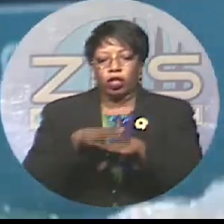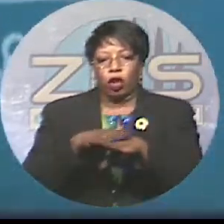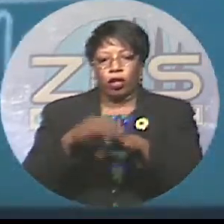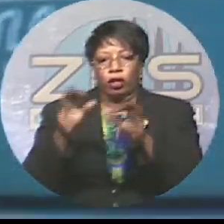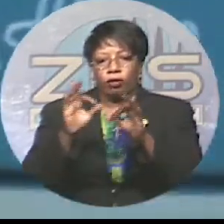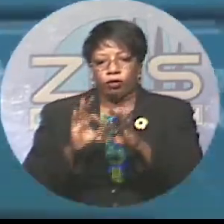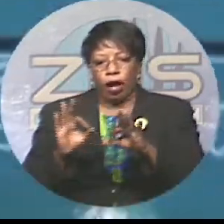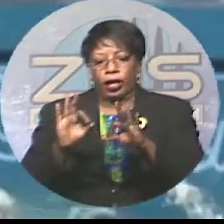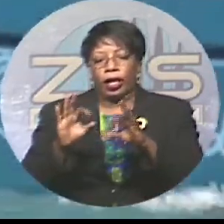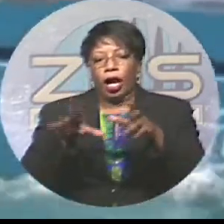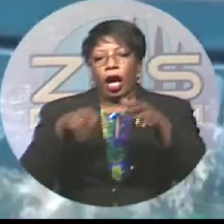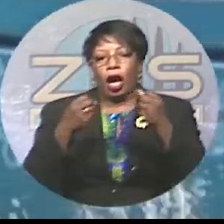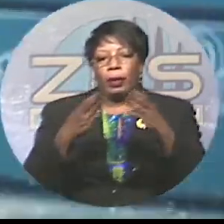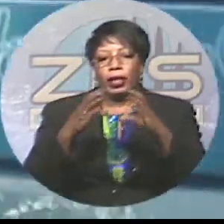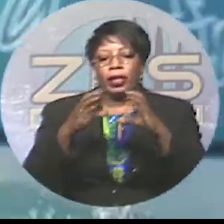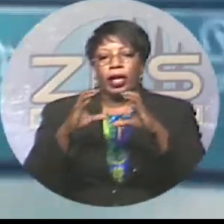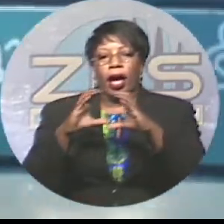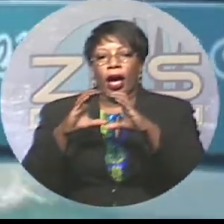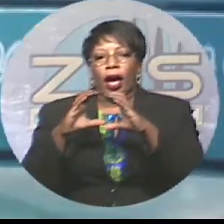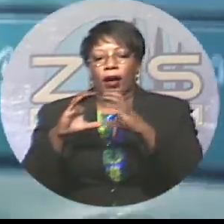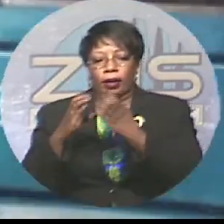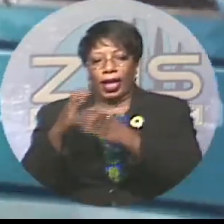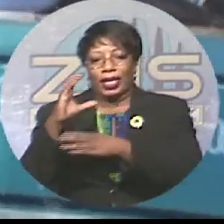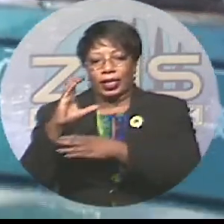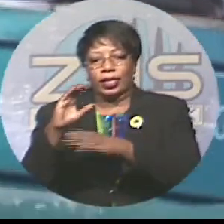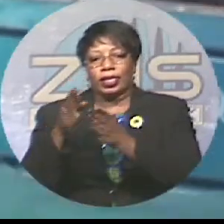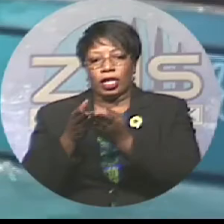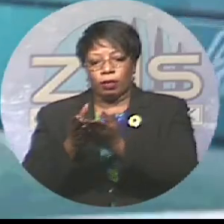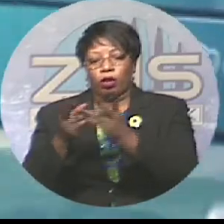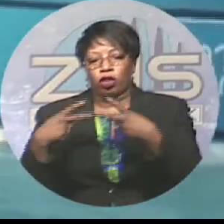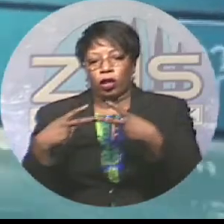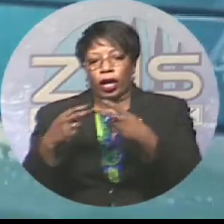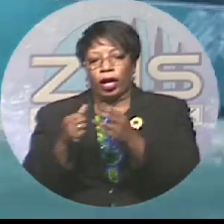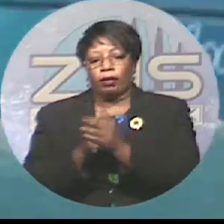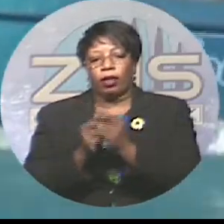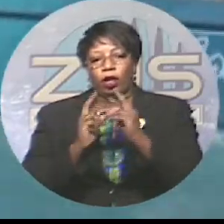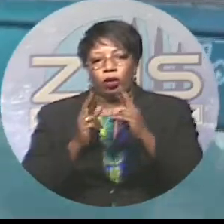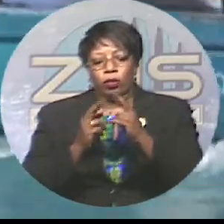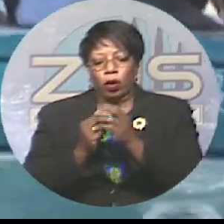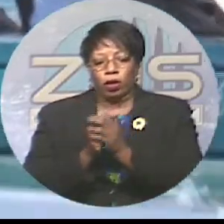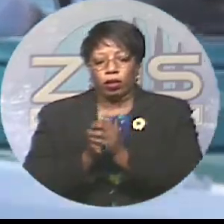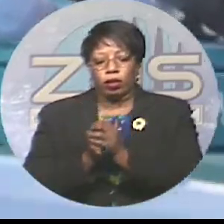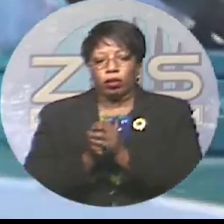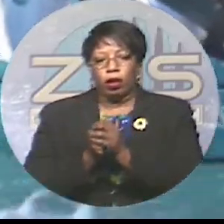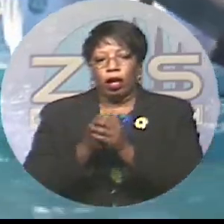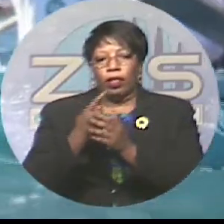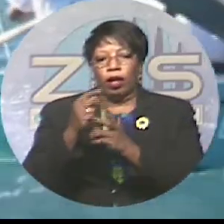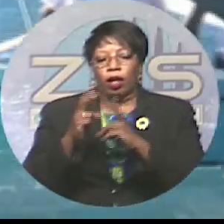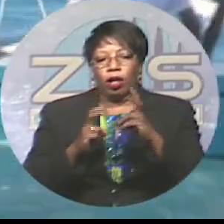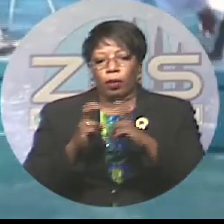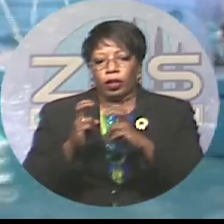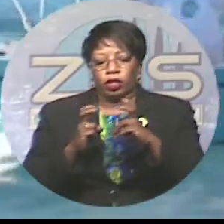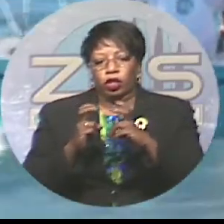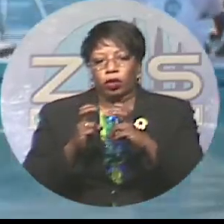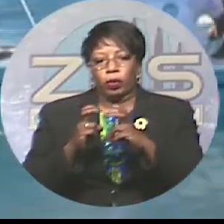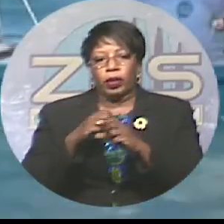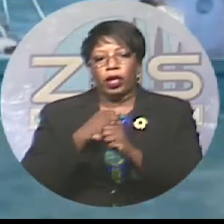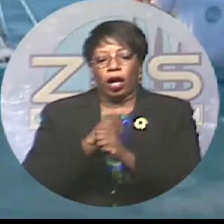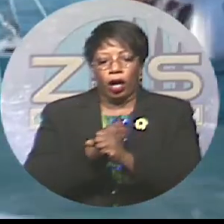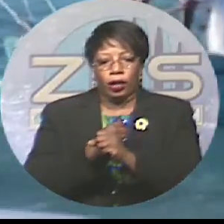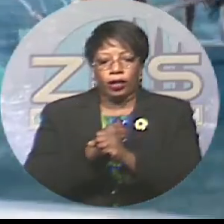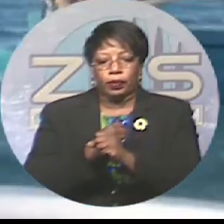how many Class C boats are you expecting? And how do you think the competition is going to be, honestly? Well, you know, the competition is going to be stiff. You know, we